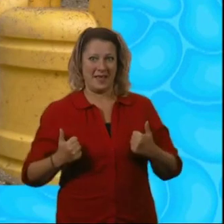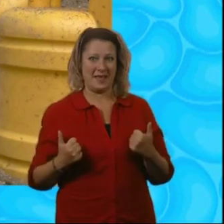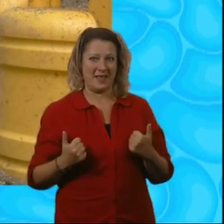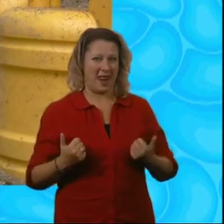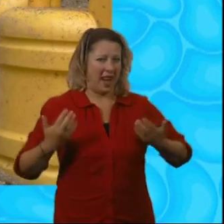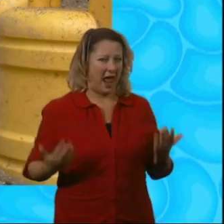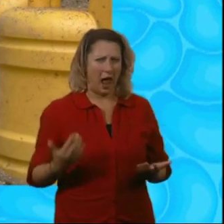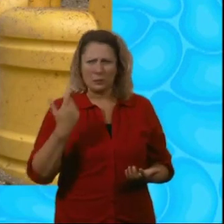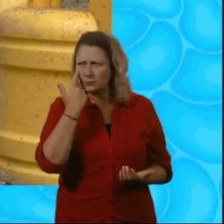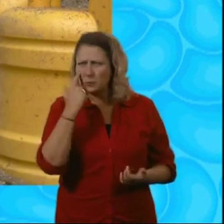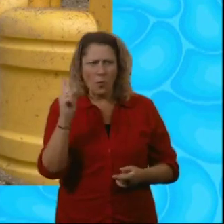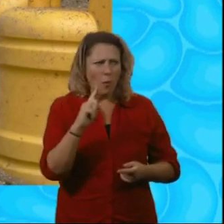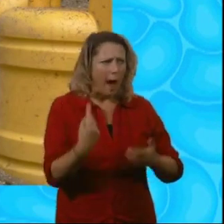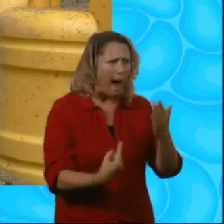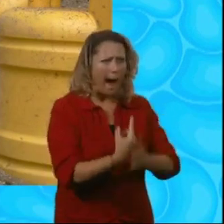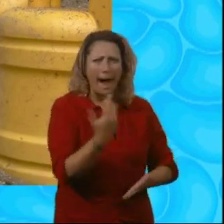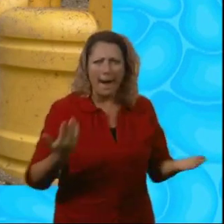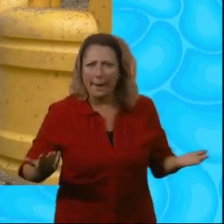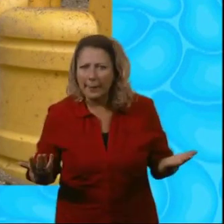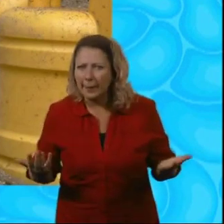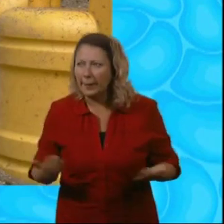Right, let's find some action.